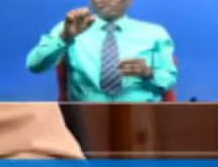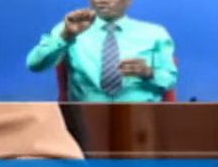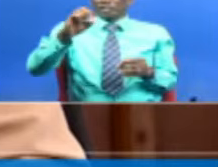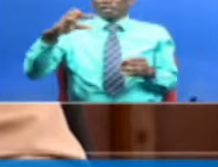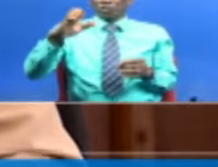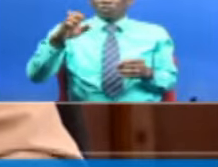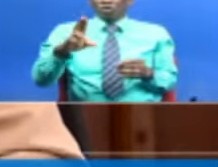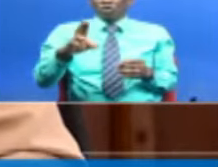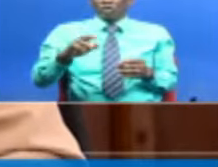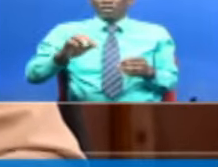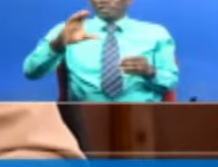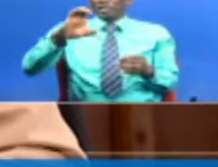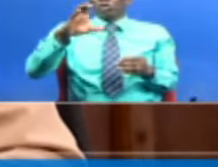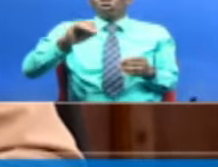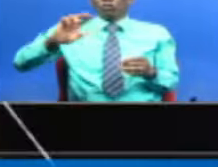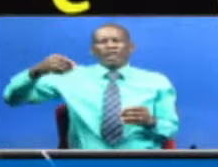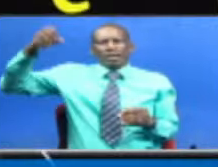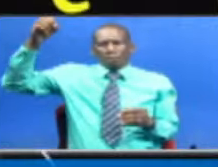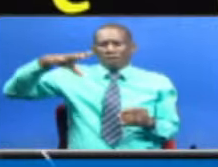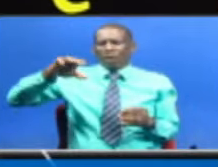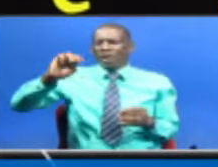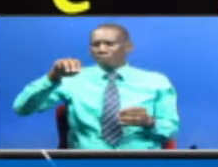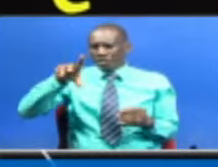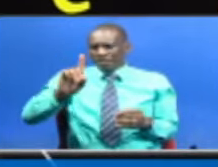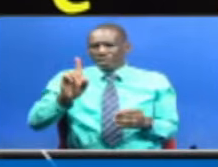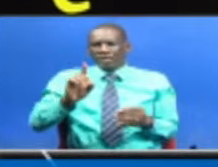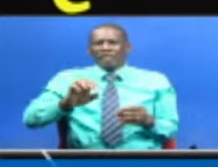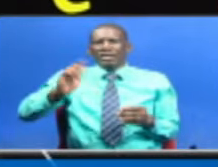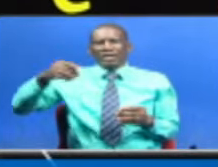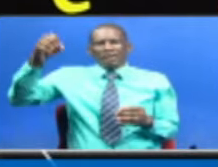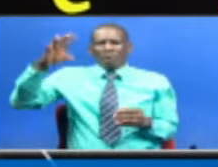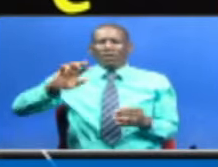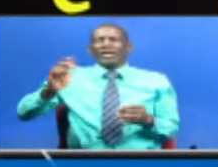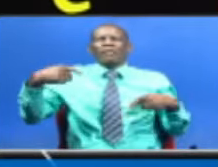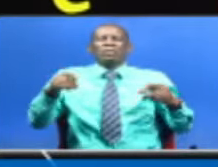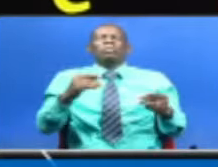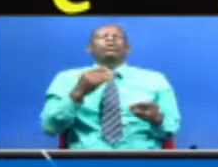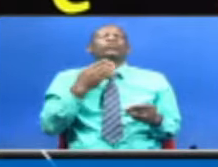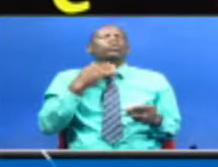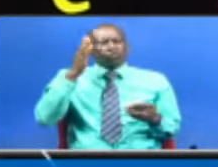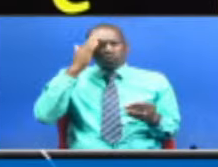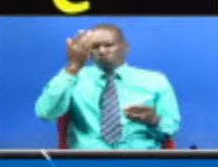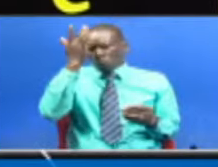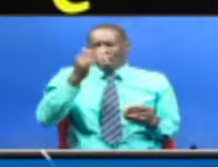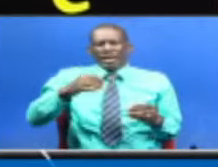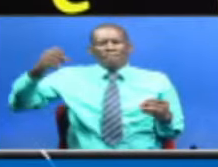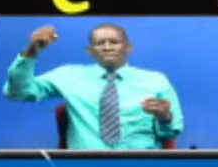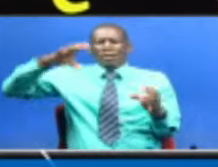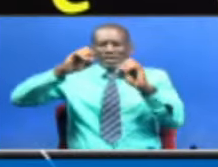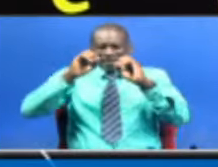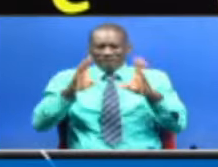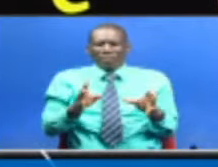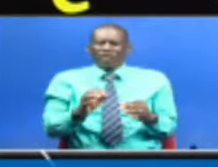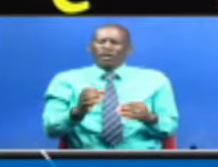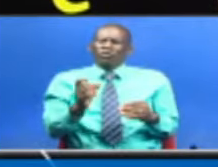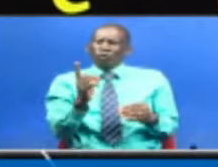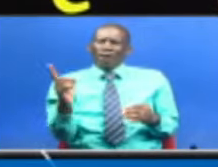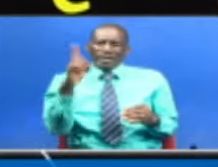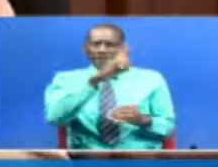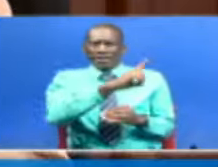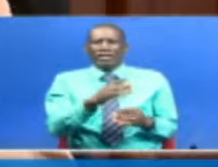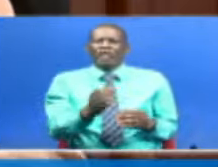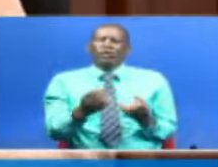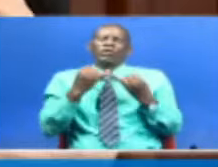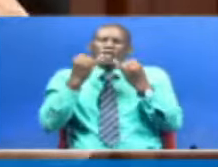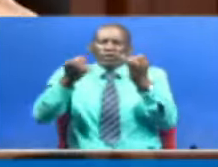Kenya Power, CEO and MD, Kenya Power. Kenyans have been wanting to know why we were left in the dark for more than a day. So he'll be telling us why